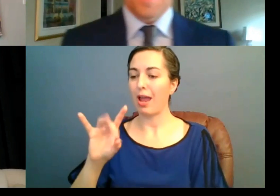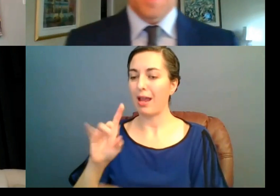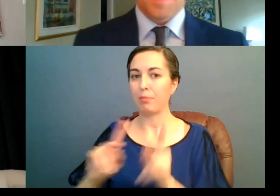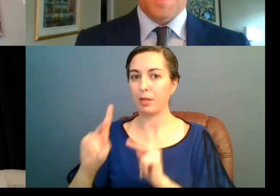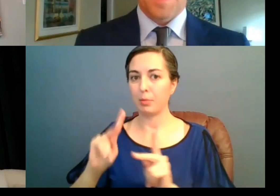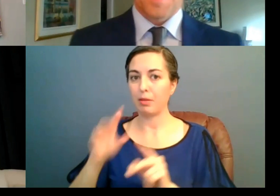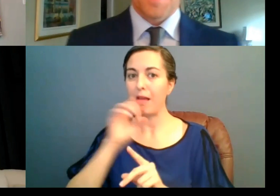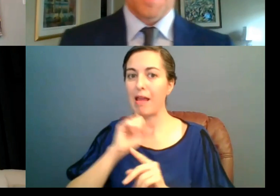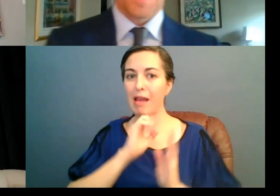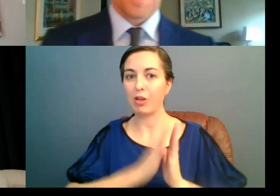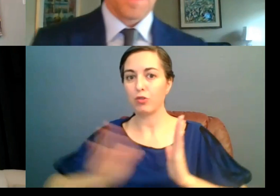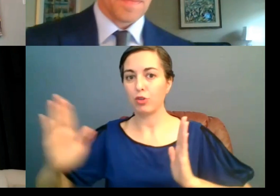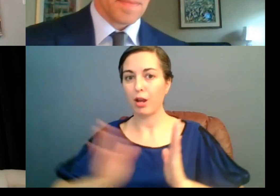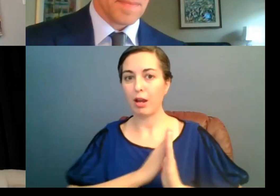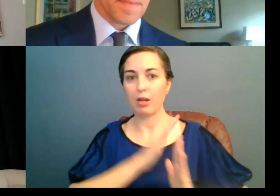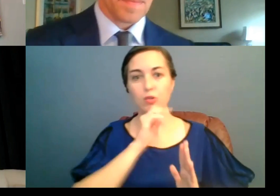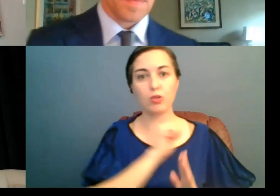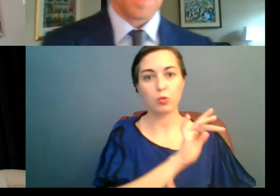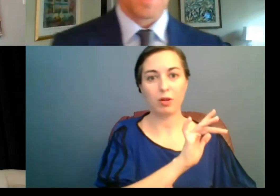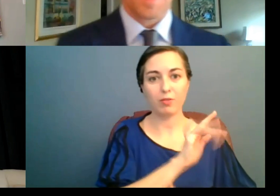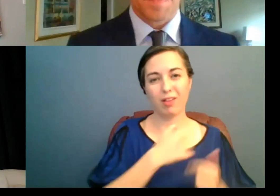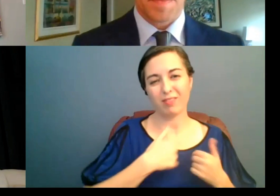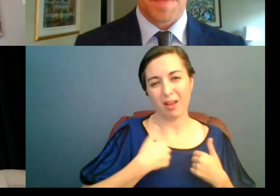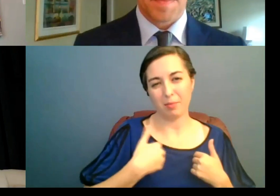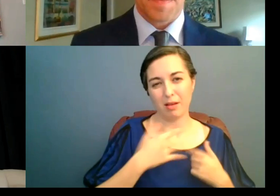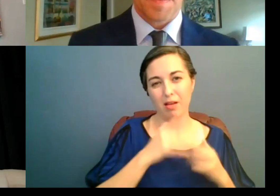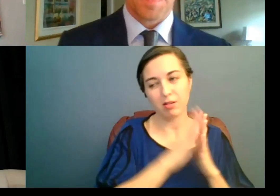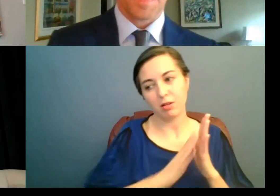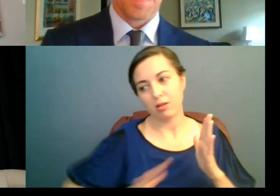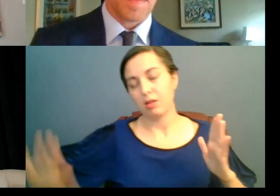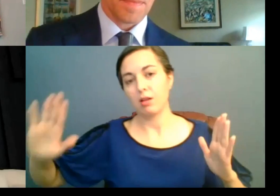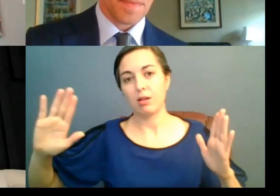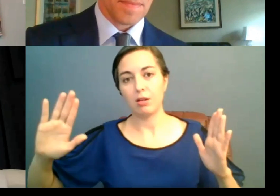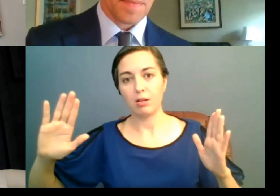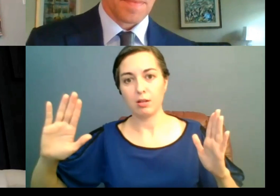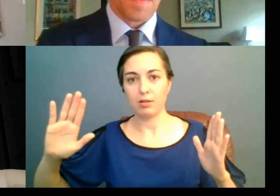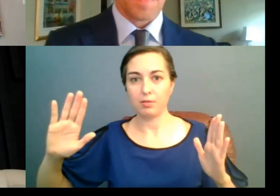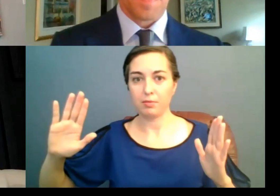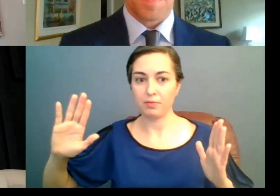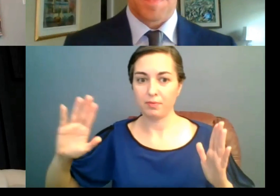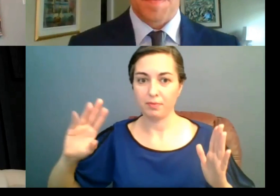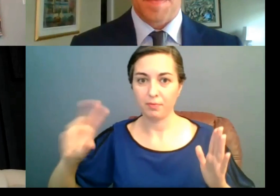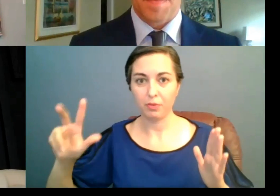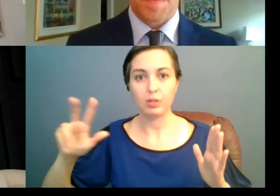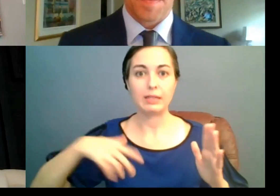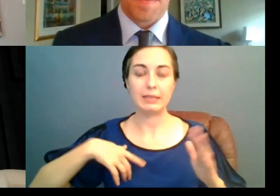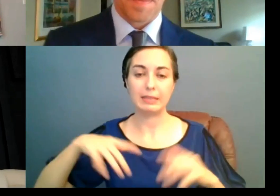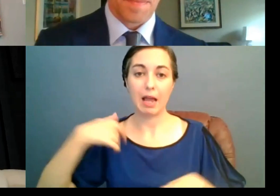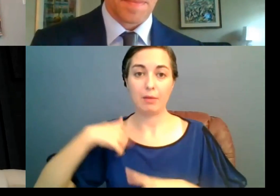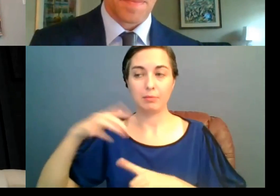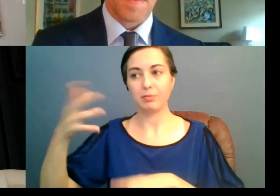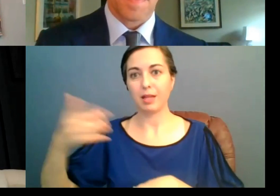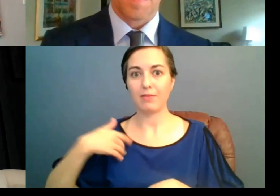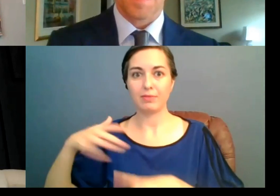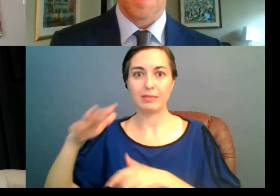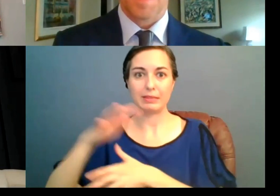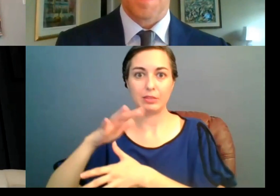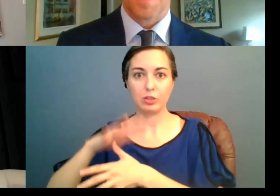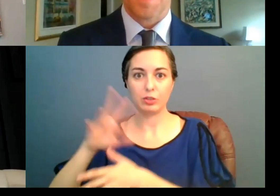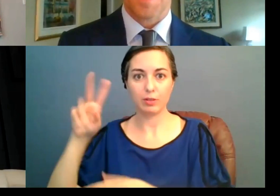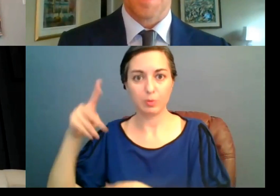end, to about 33, all the way up to our senior vice president. And my role is to